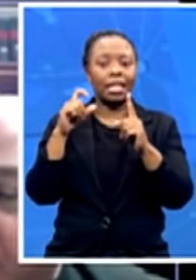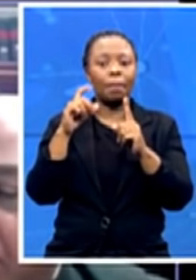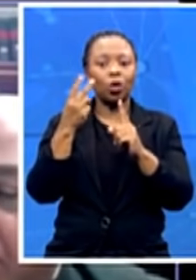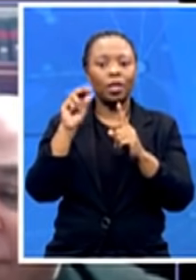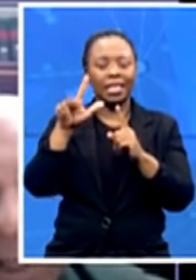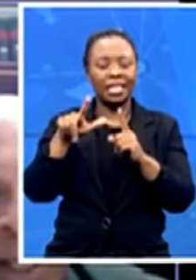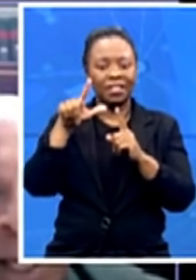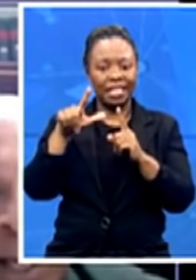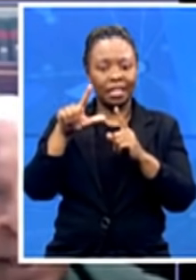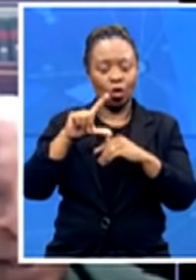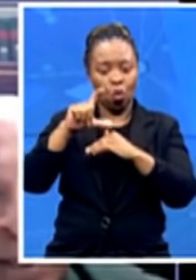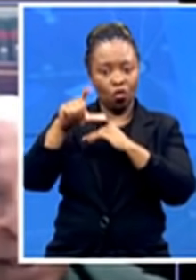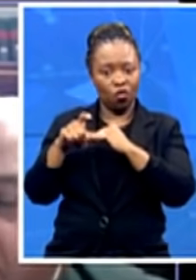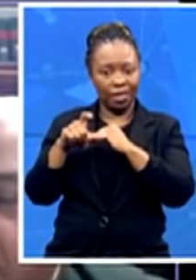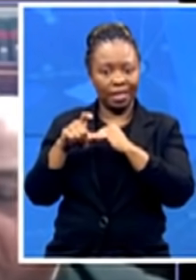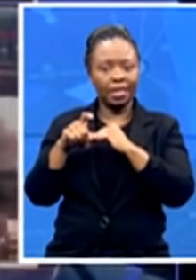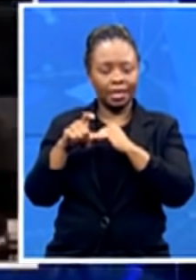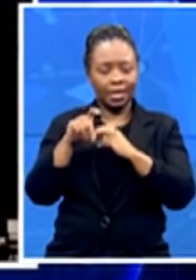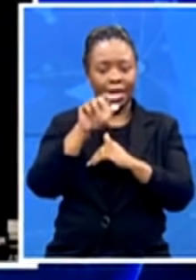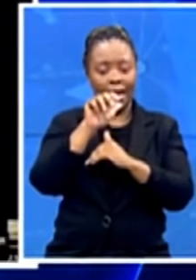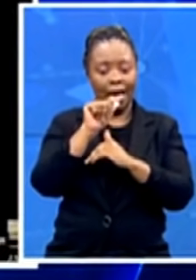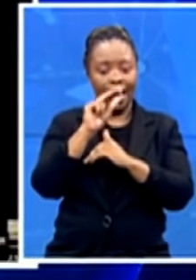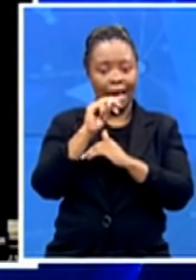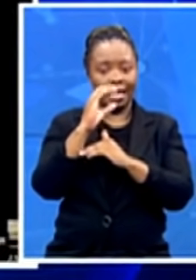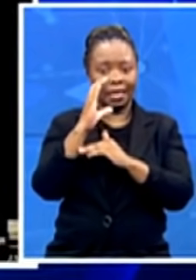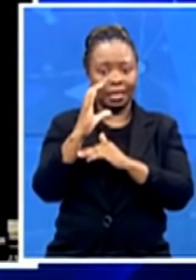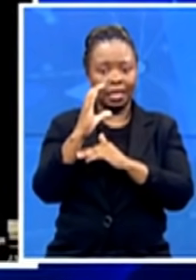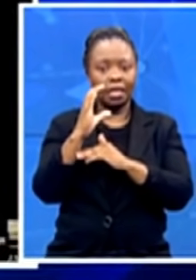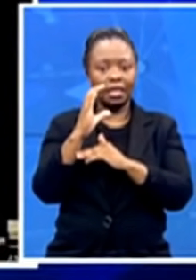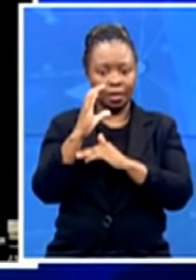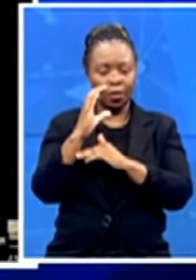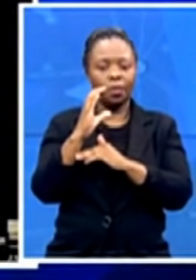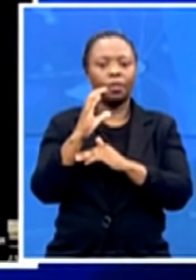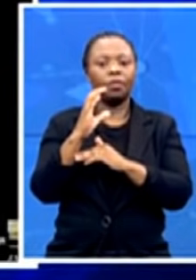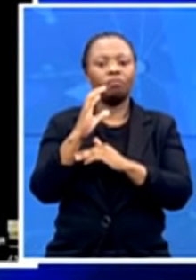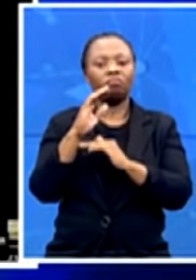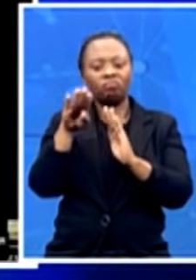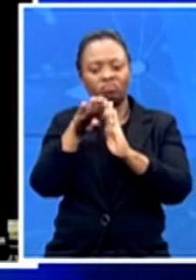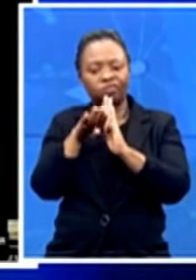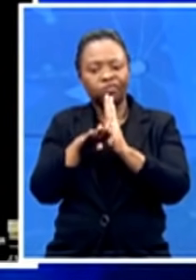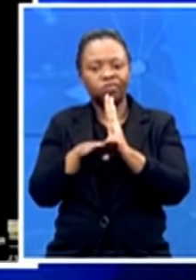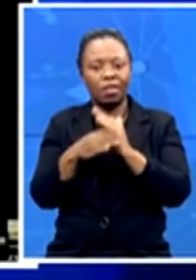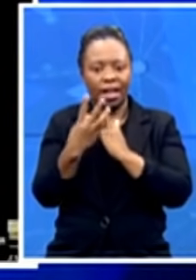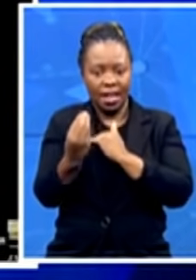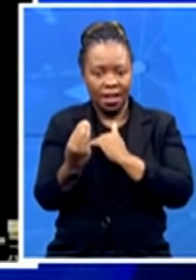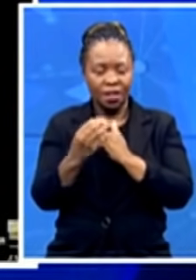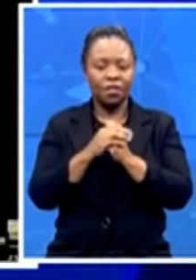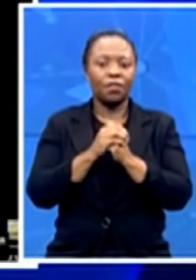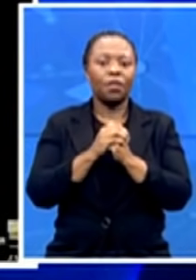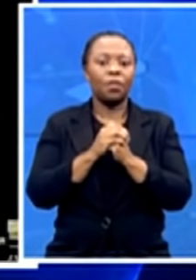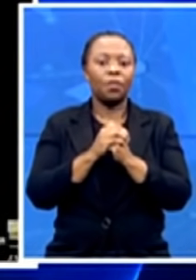ANC's credibility and integrity in some detail. And it appears that it was a matter that weighed heavily with